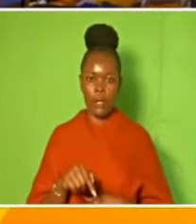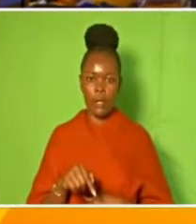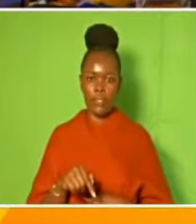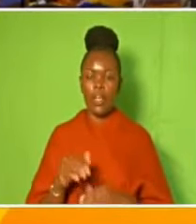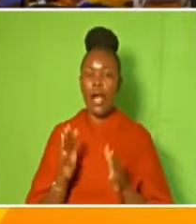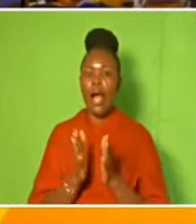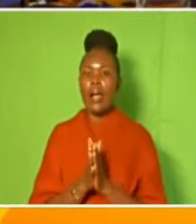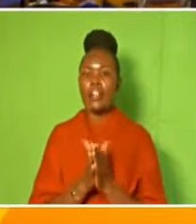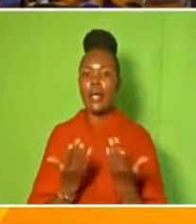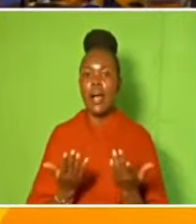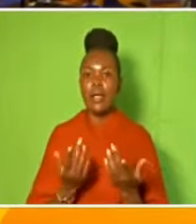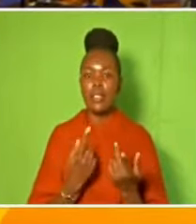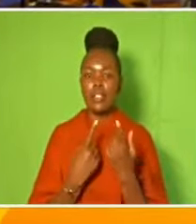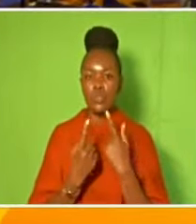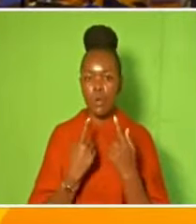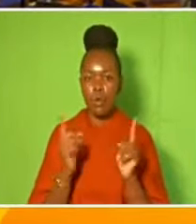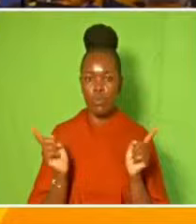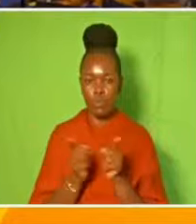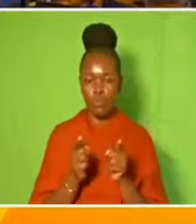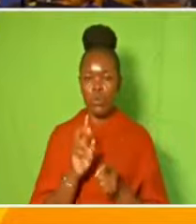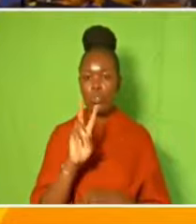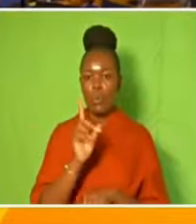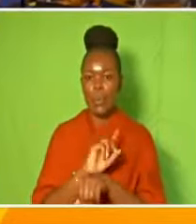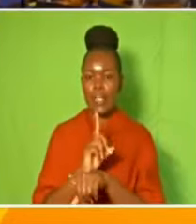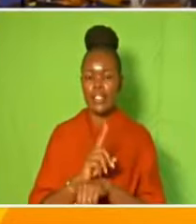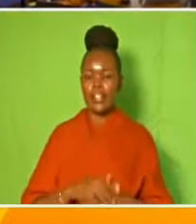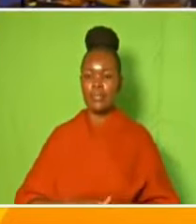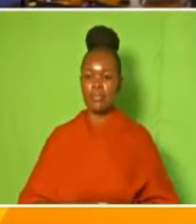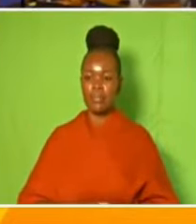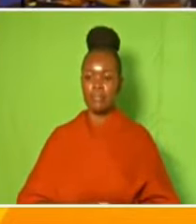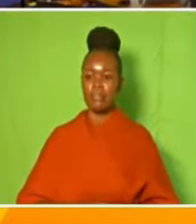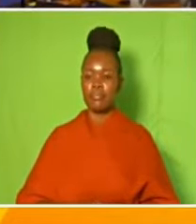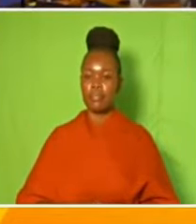and address us in 2 minutes.